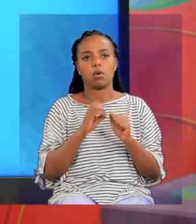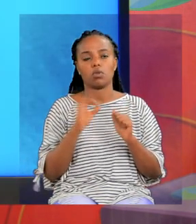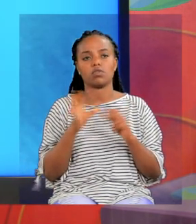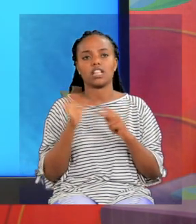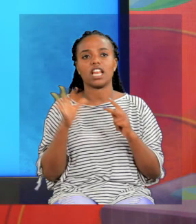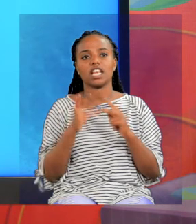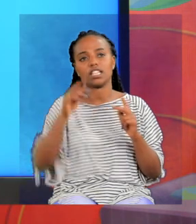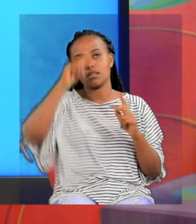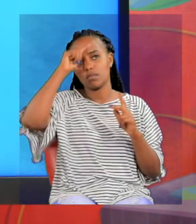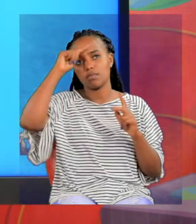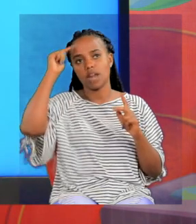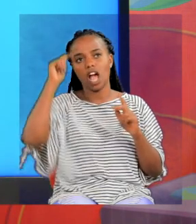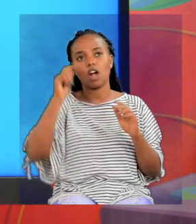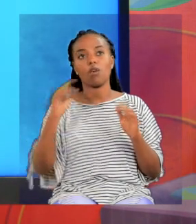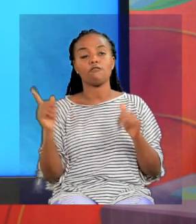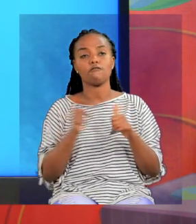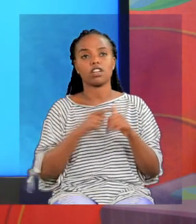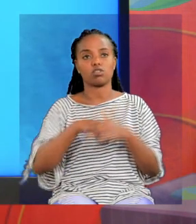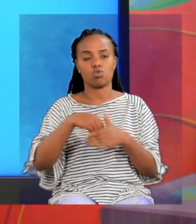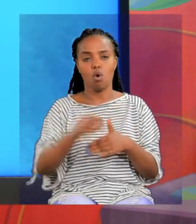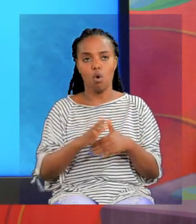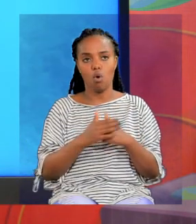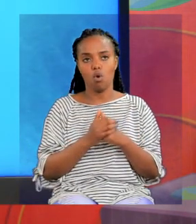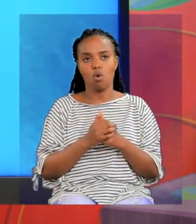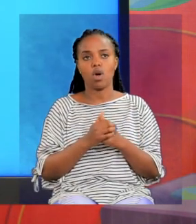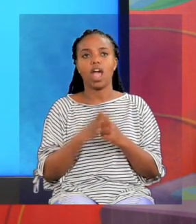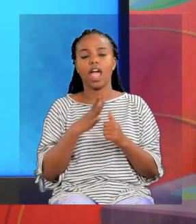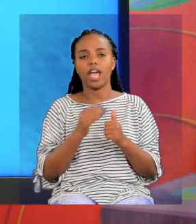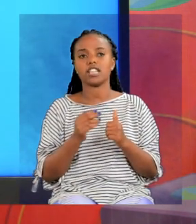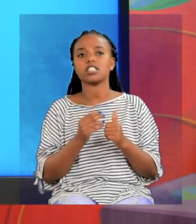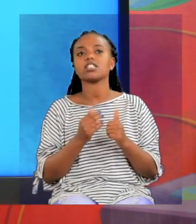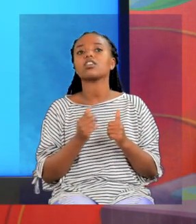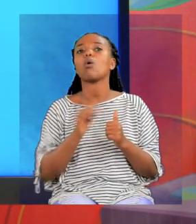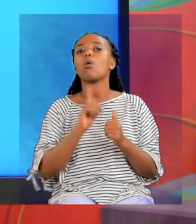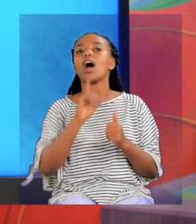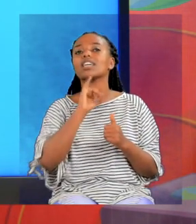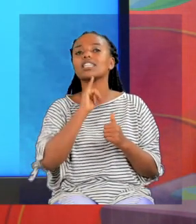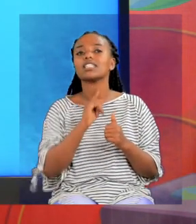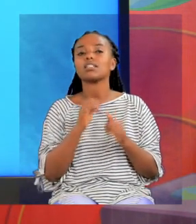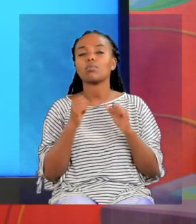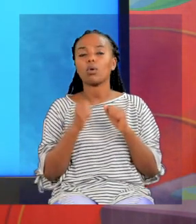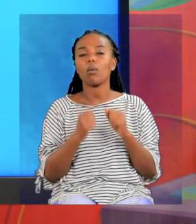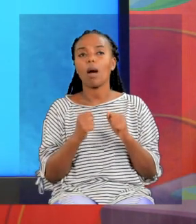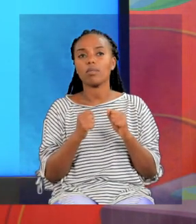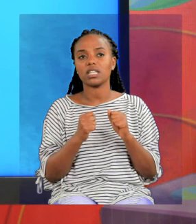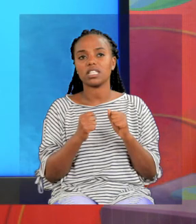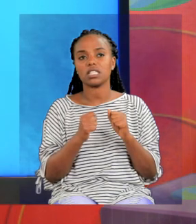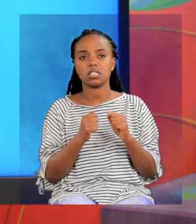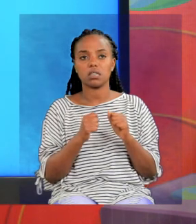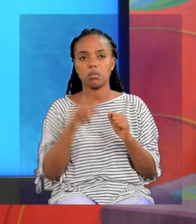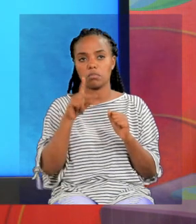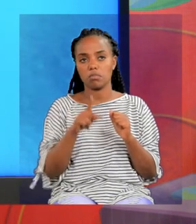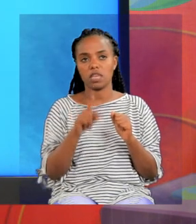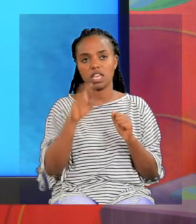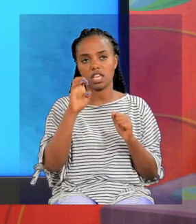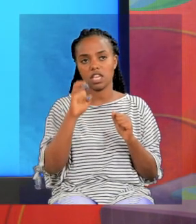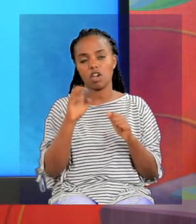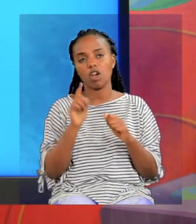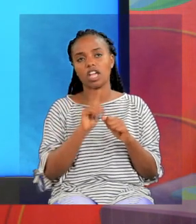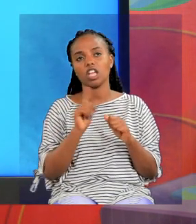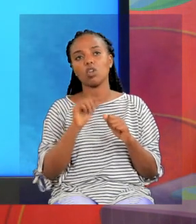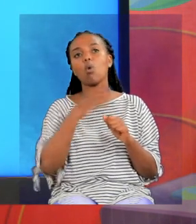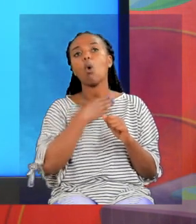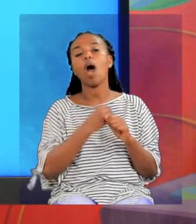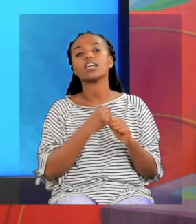a black ball on a first draw. And what is the probability of selecting white ball on second